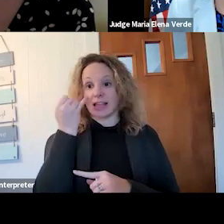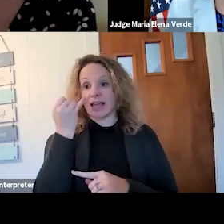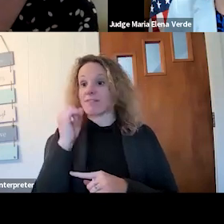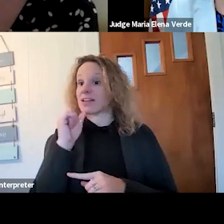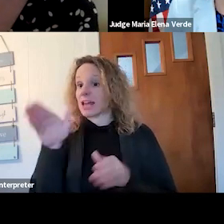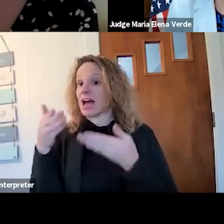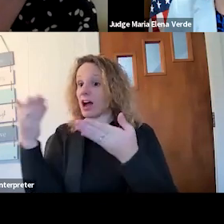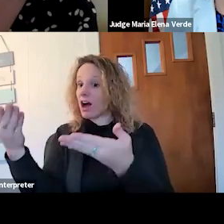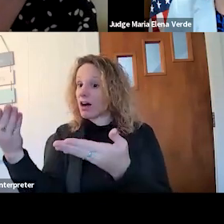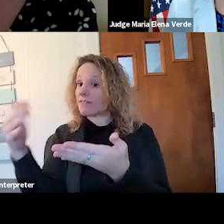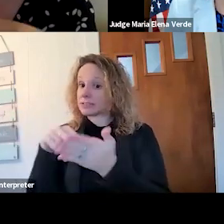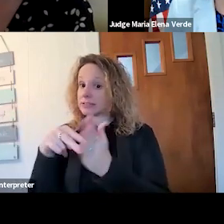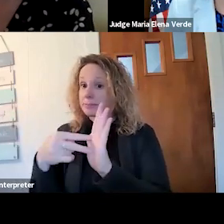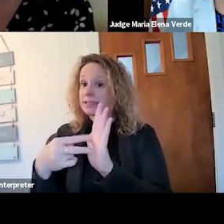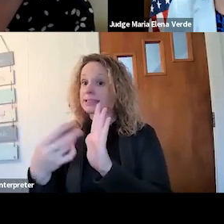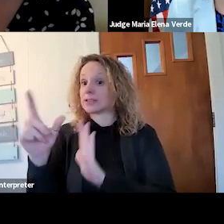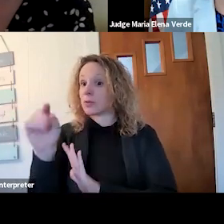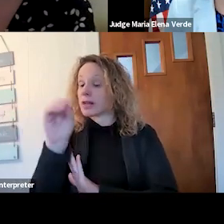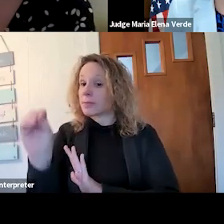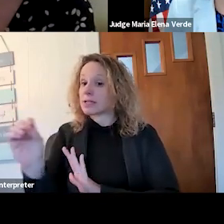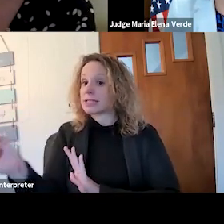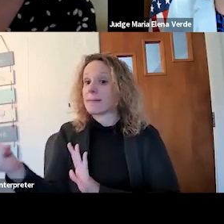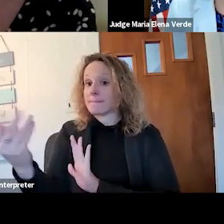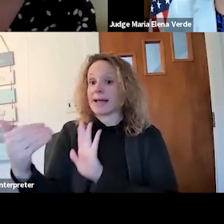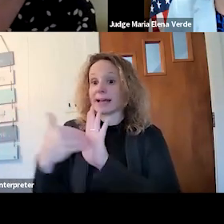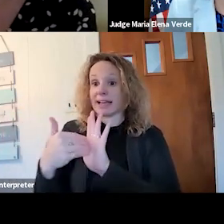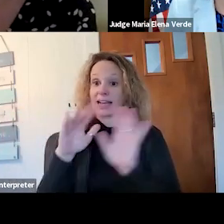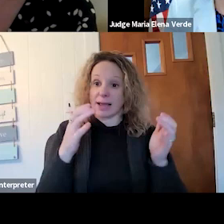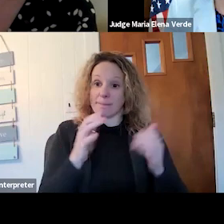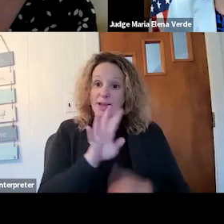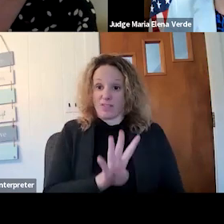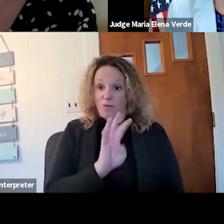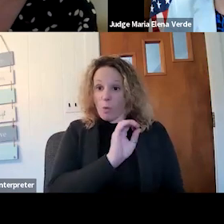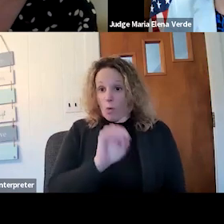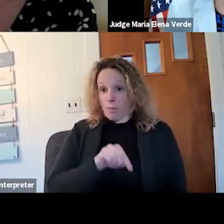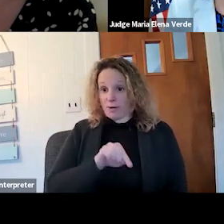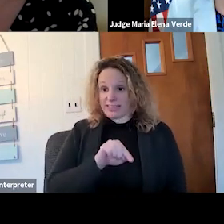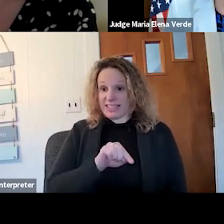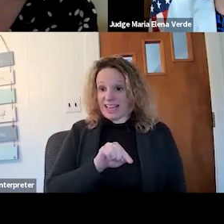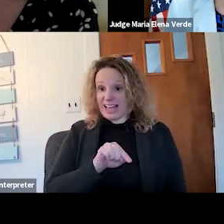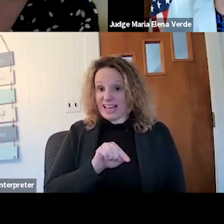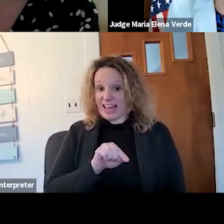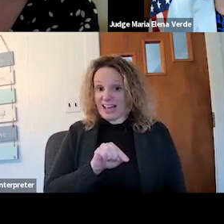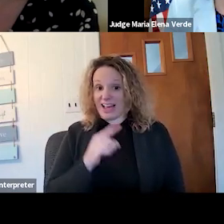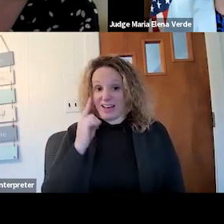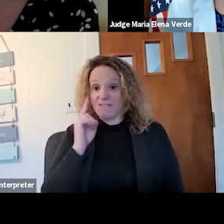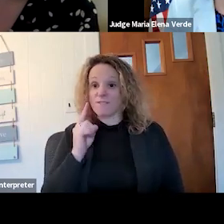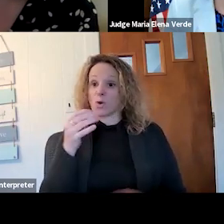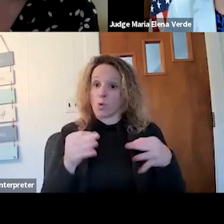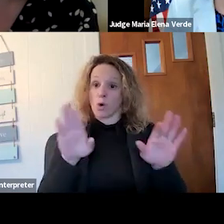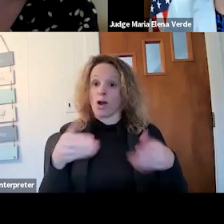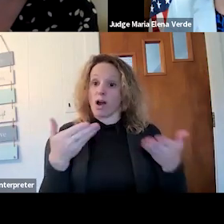that family and domestic relationship counseling, compared to just 4% recidivism for courts that